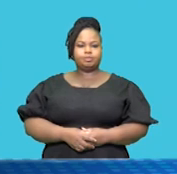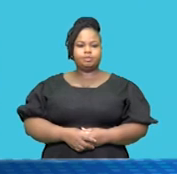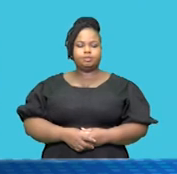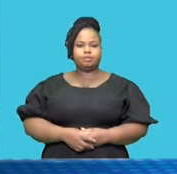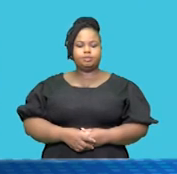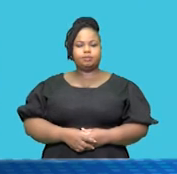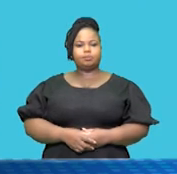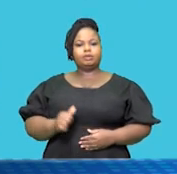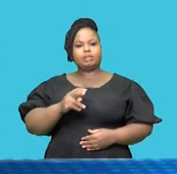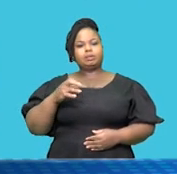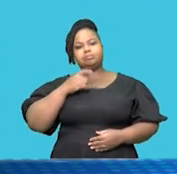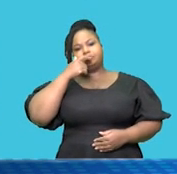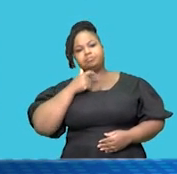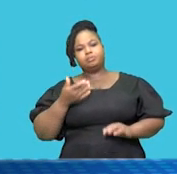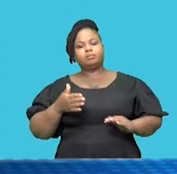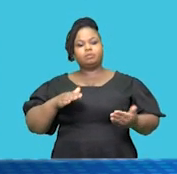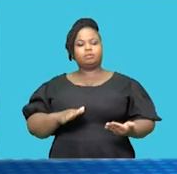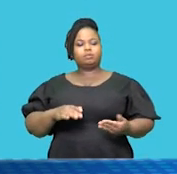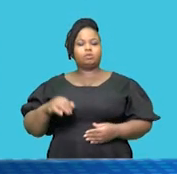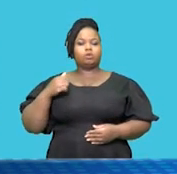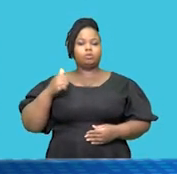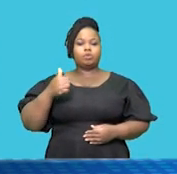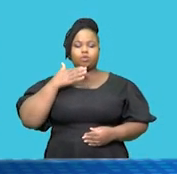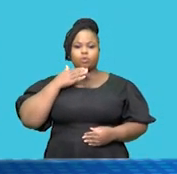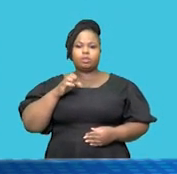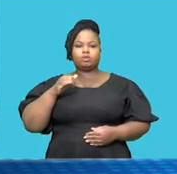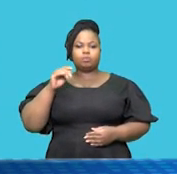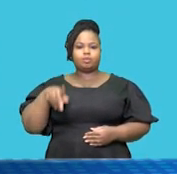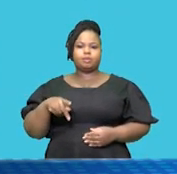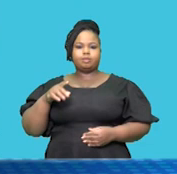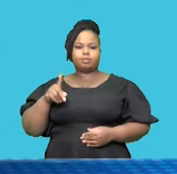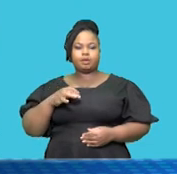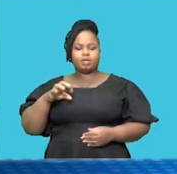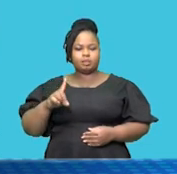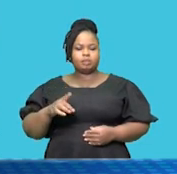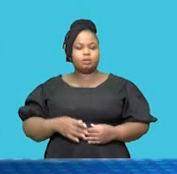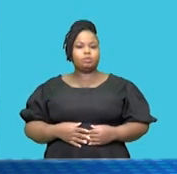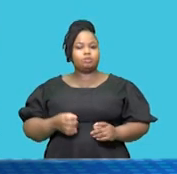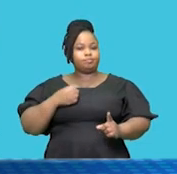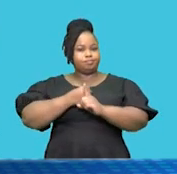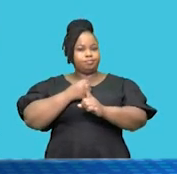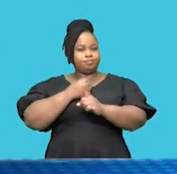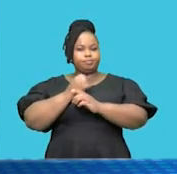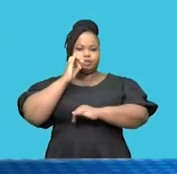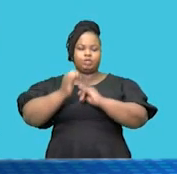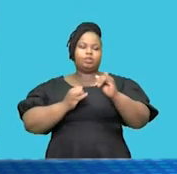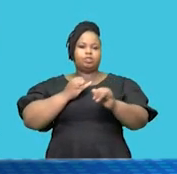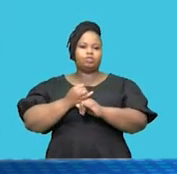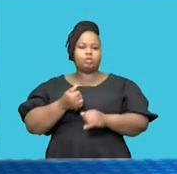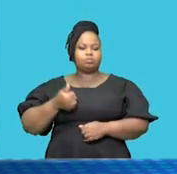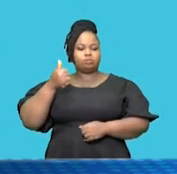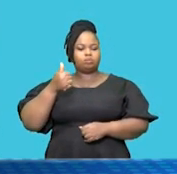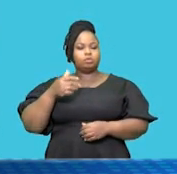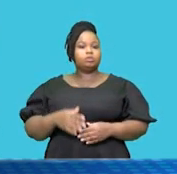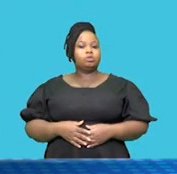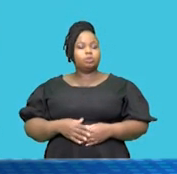The ANC is saddened by the passing on of comrade Dr. Isop Pahad, a struggle stalwart, an internationalist, scholar,